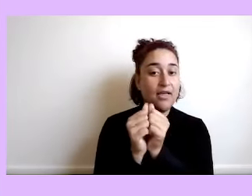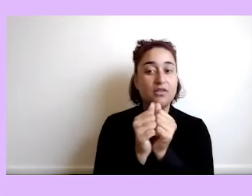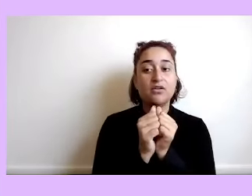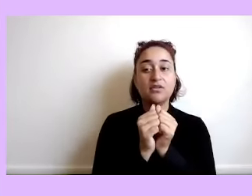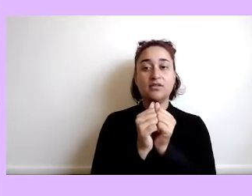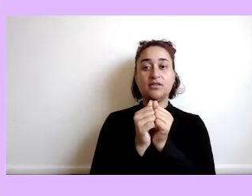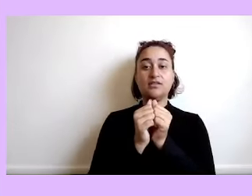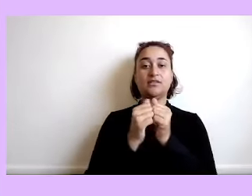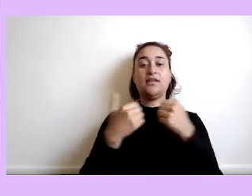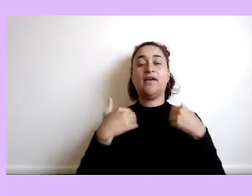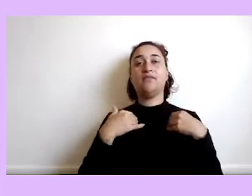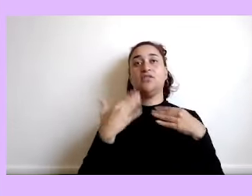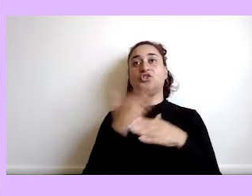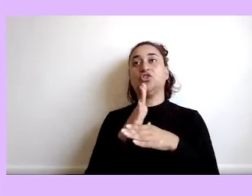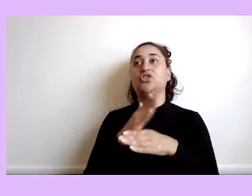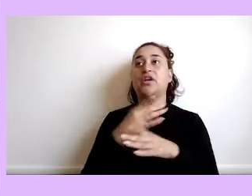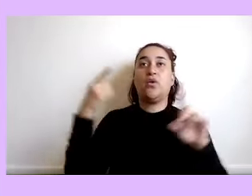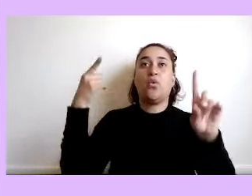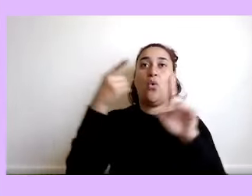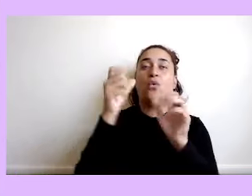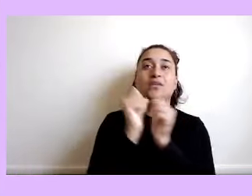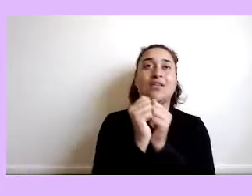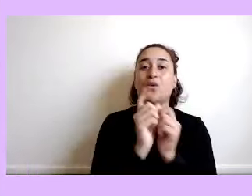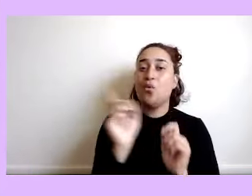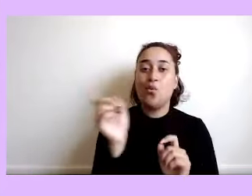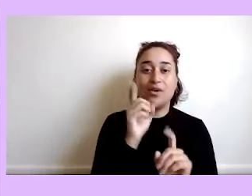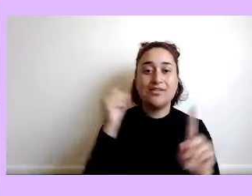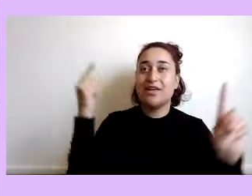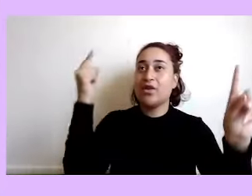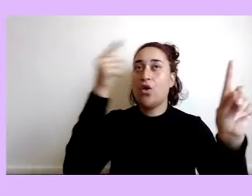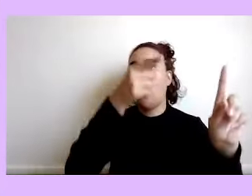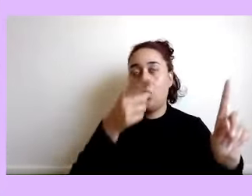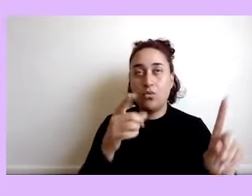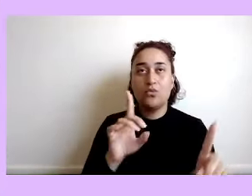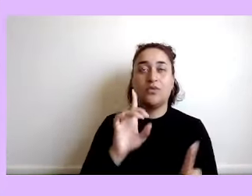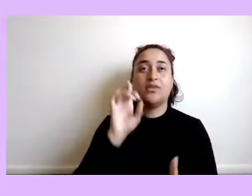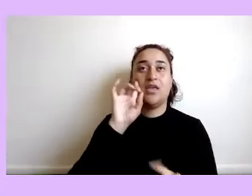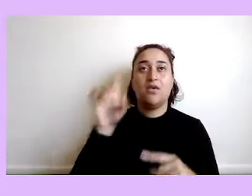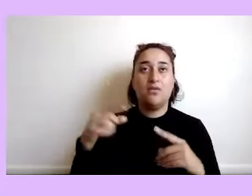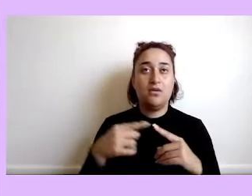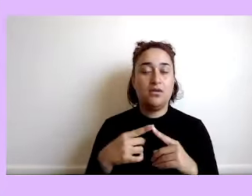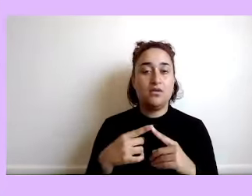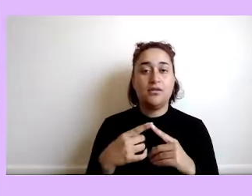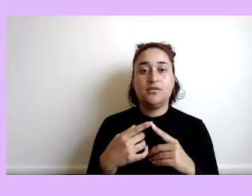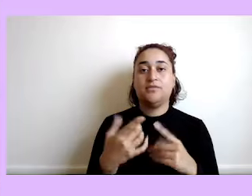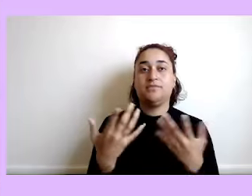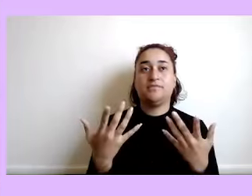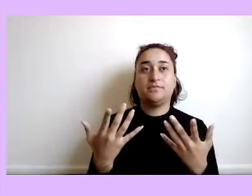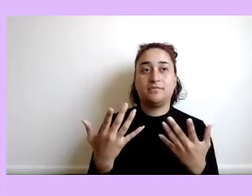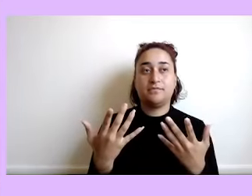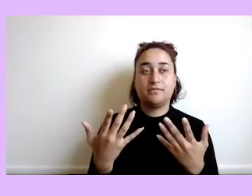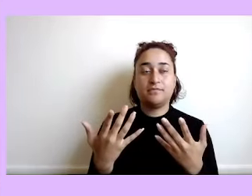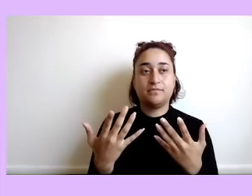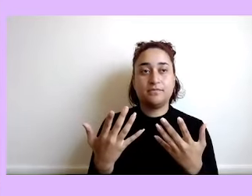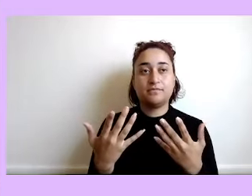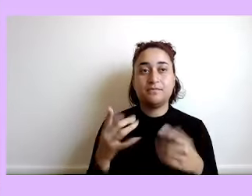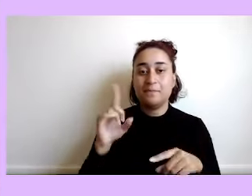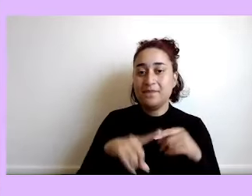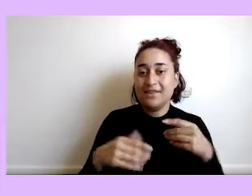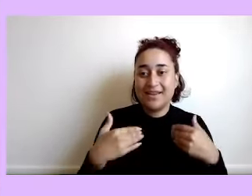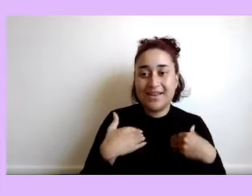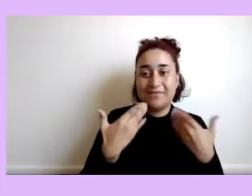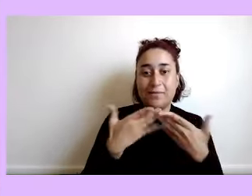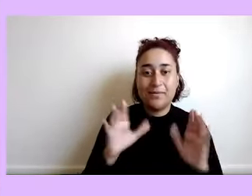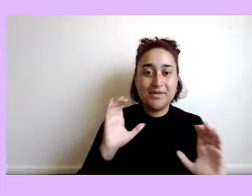shared vision together, where does that go? And thinking about, you know, there's, can't have a public